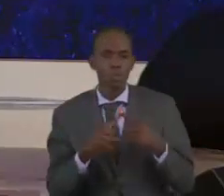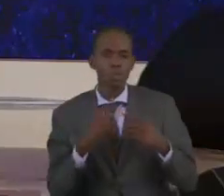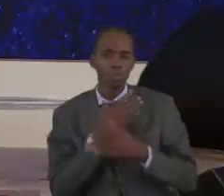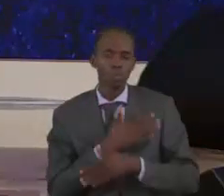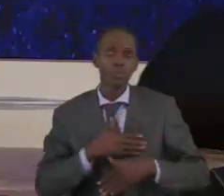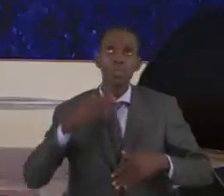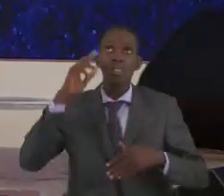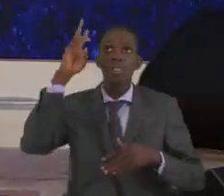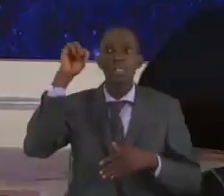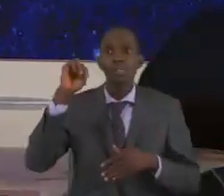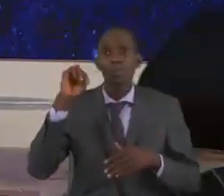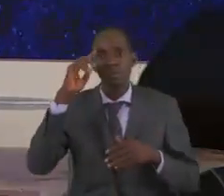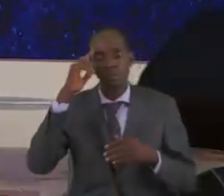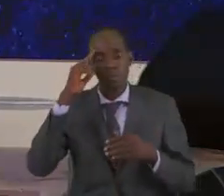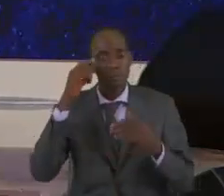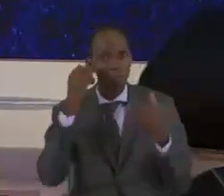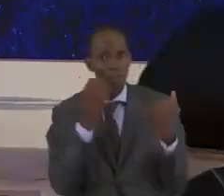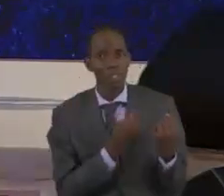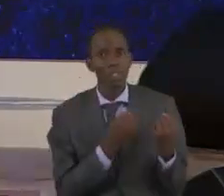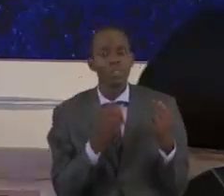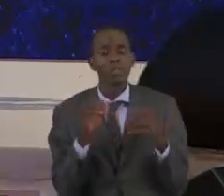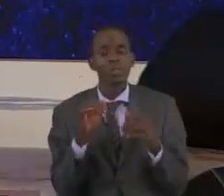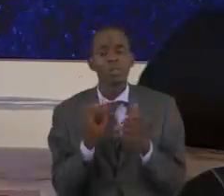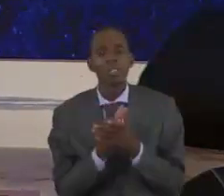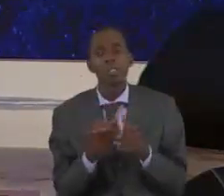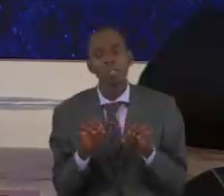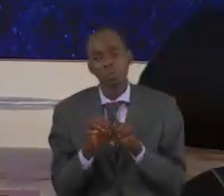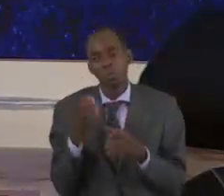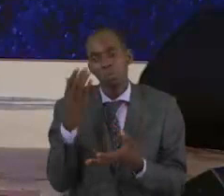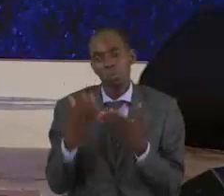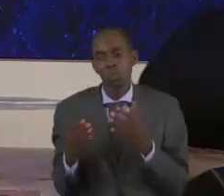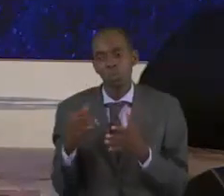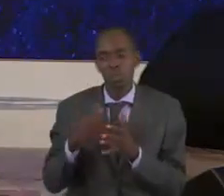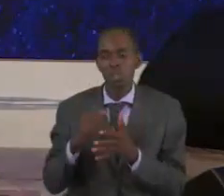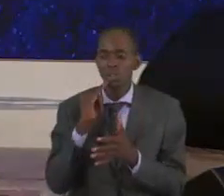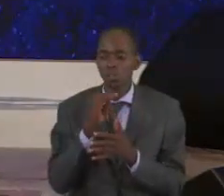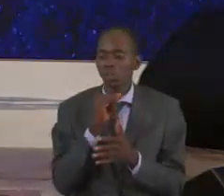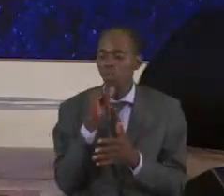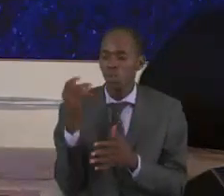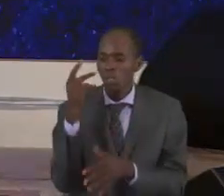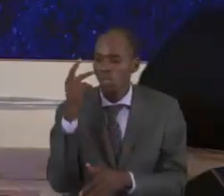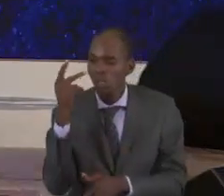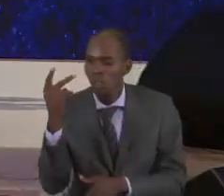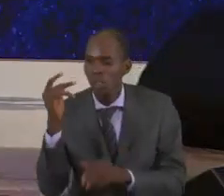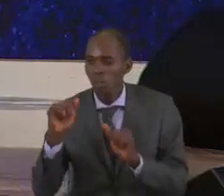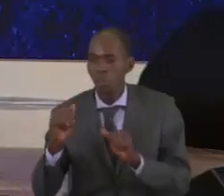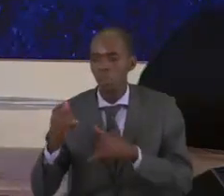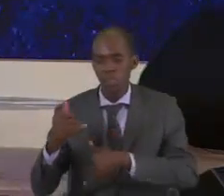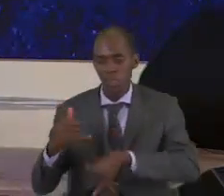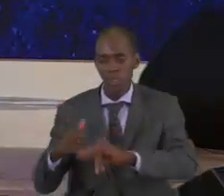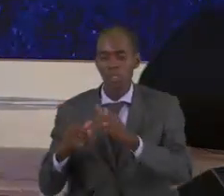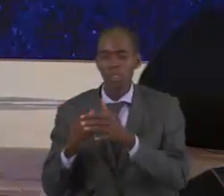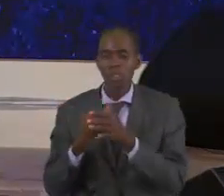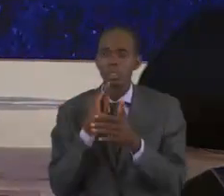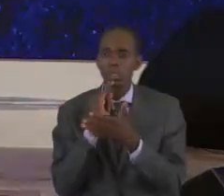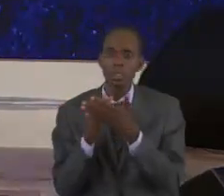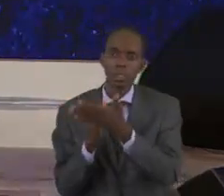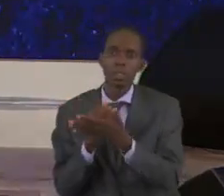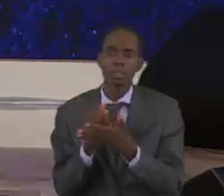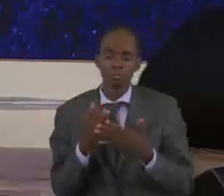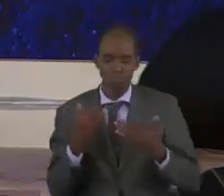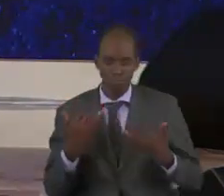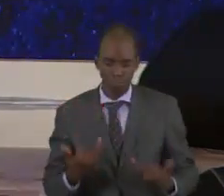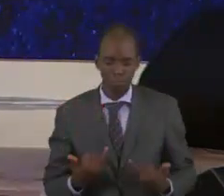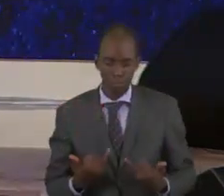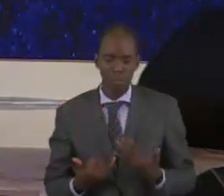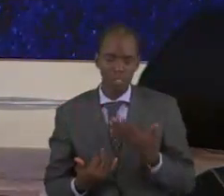him. Faith that even though he's invisible, yet is there, is present there. Even